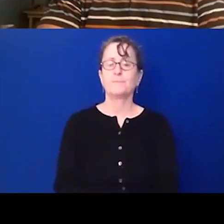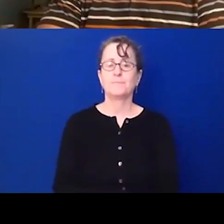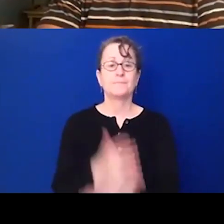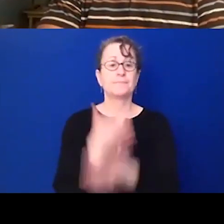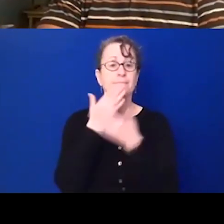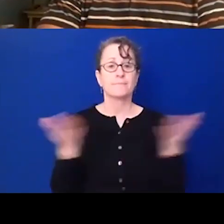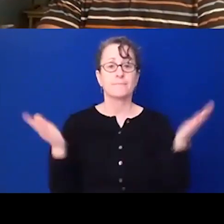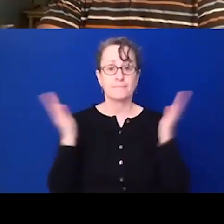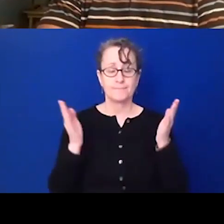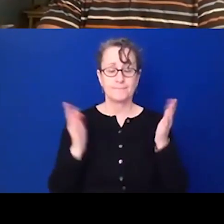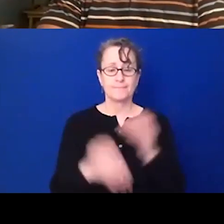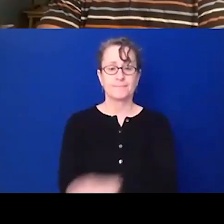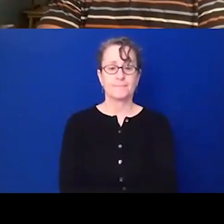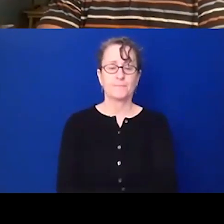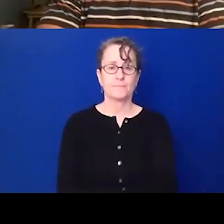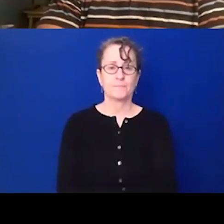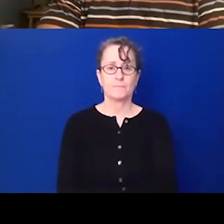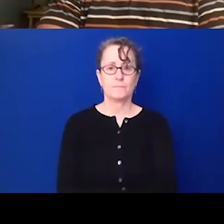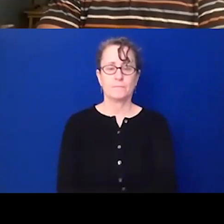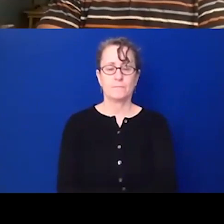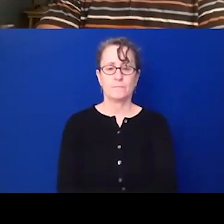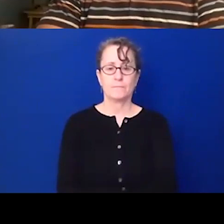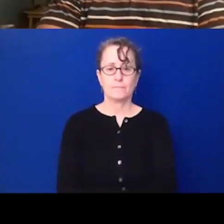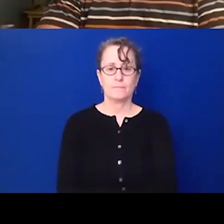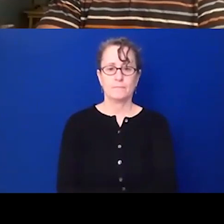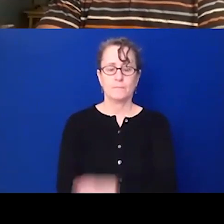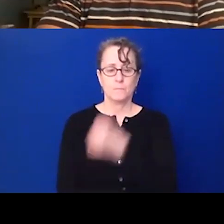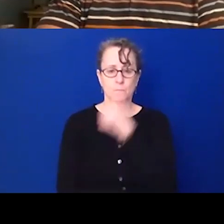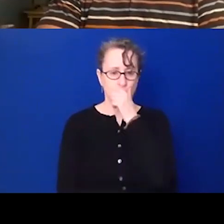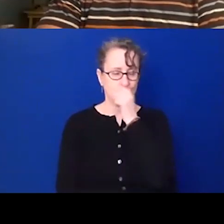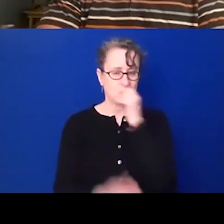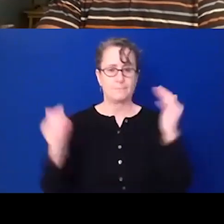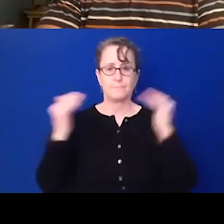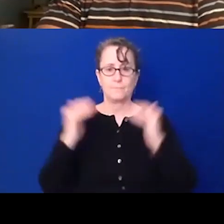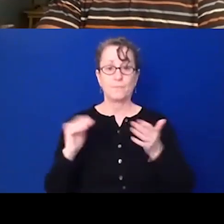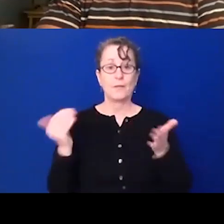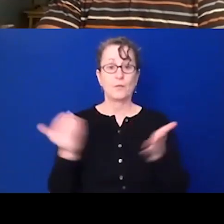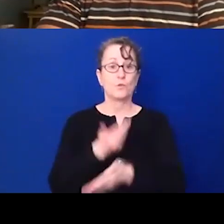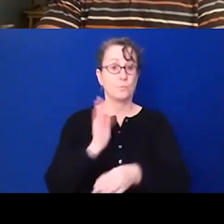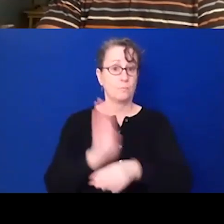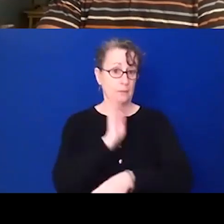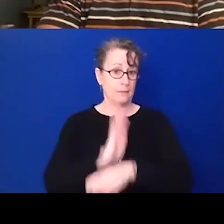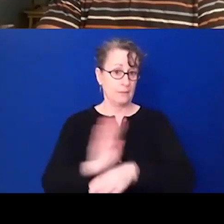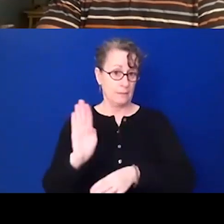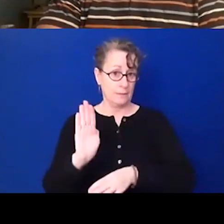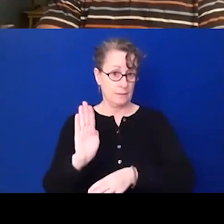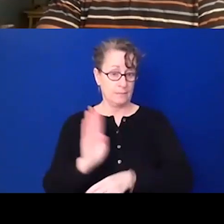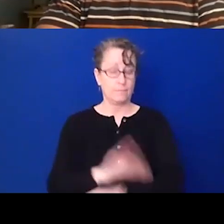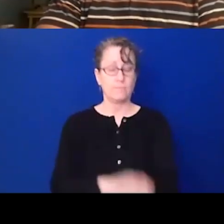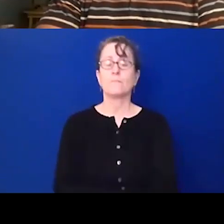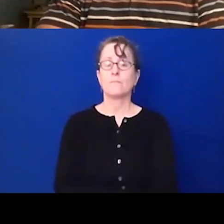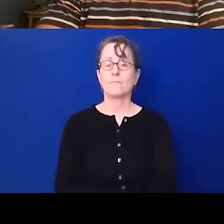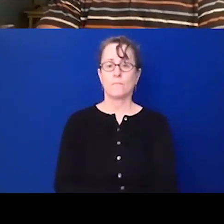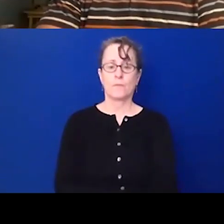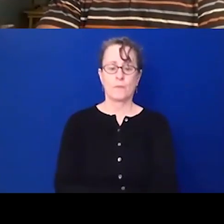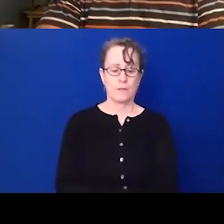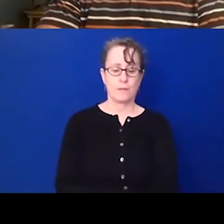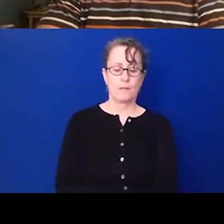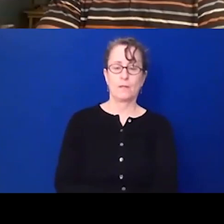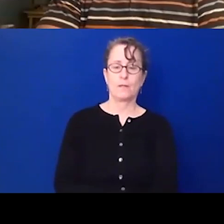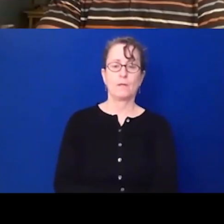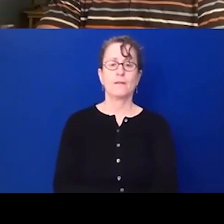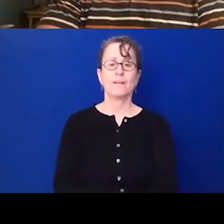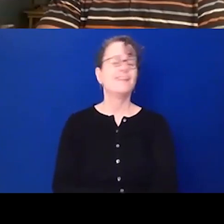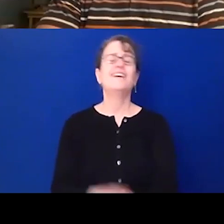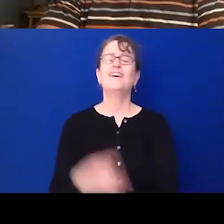much. All right. New business. I note that we don't have to adjourn